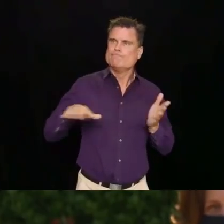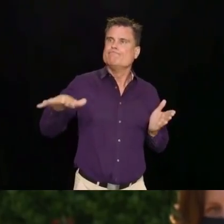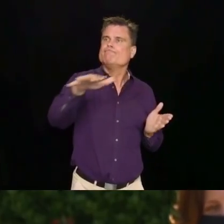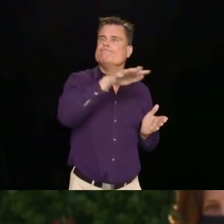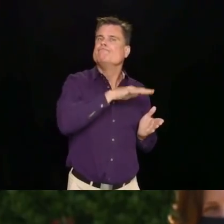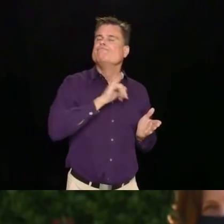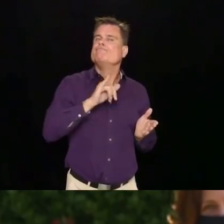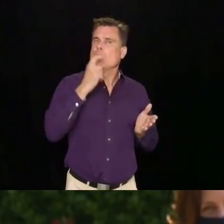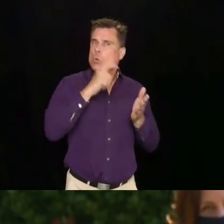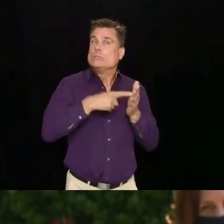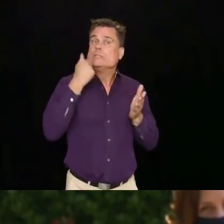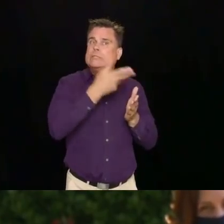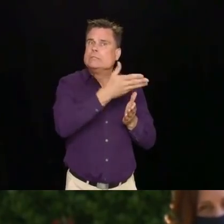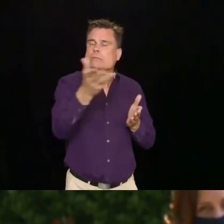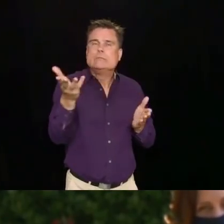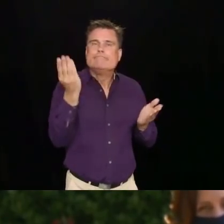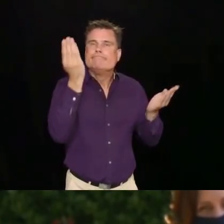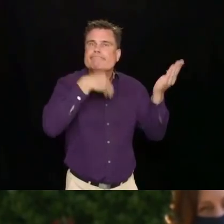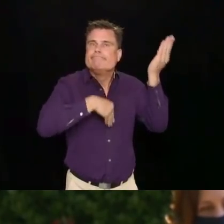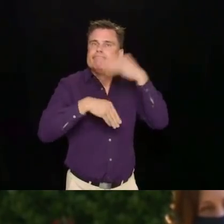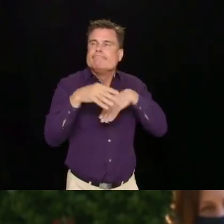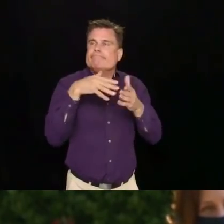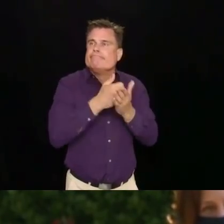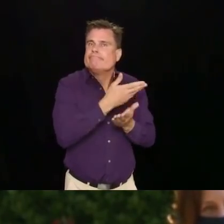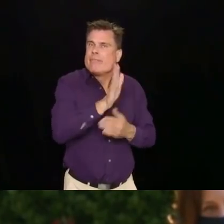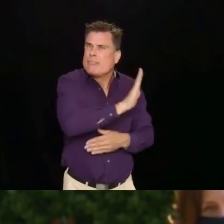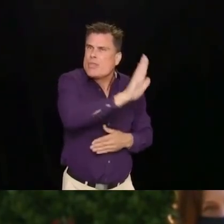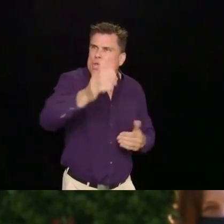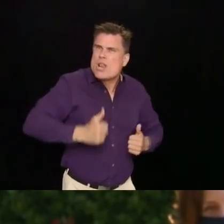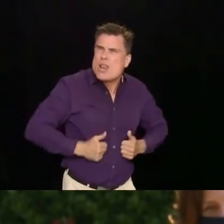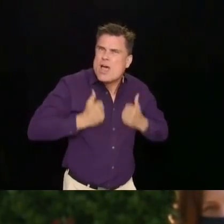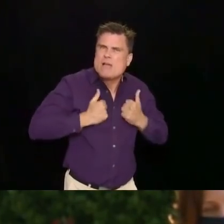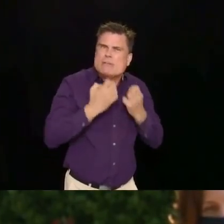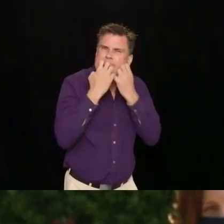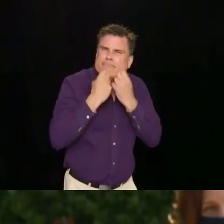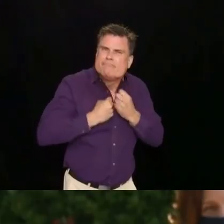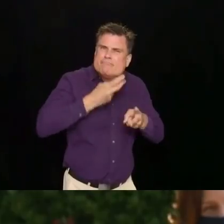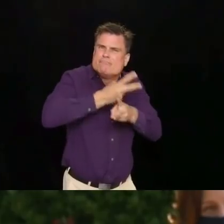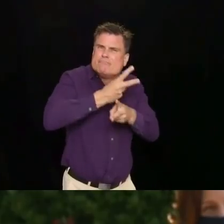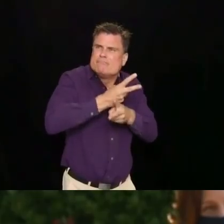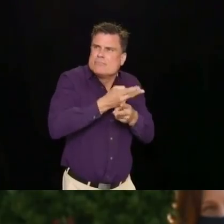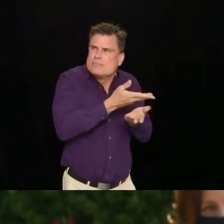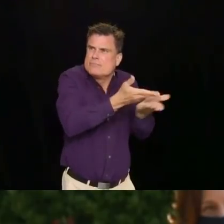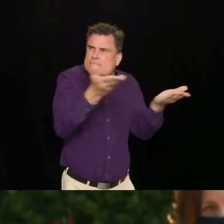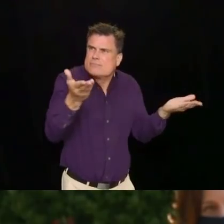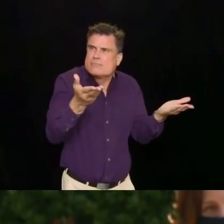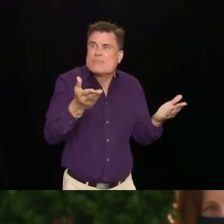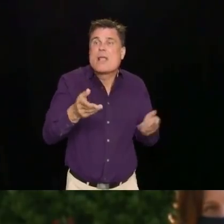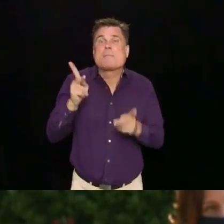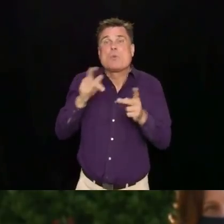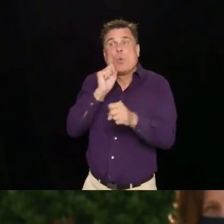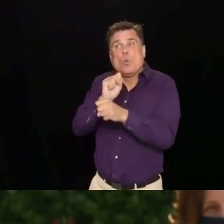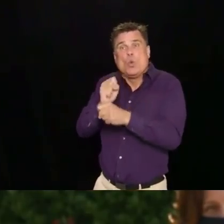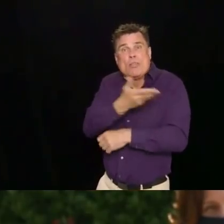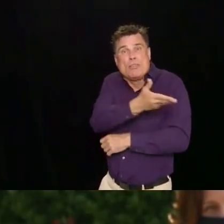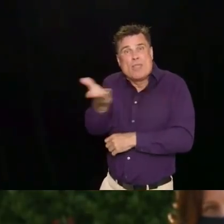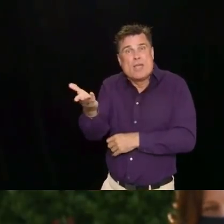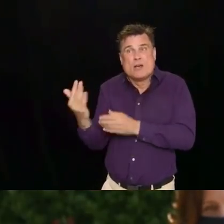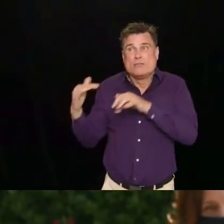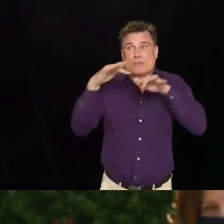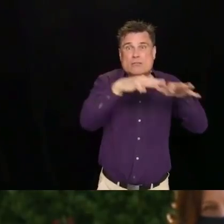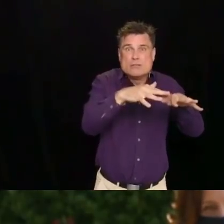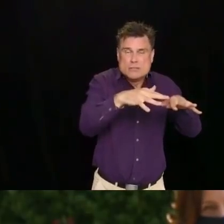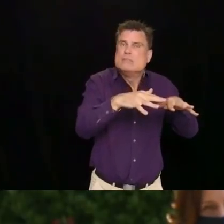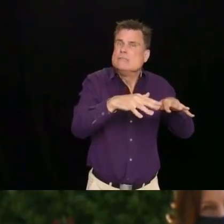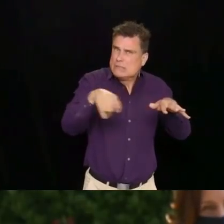time, of people living in long-term care, people working in long-term care, but principally living in long-term care, to this infection for